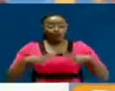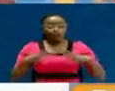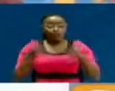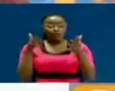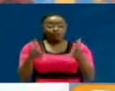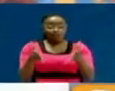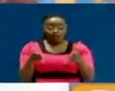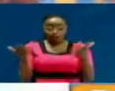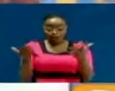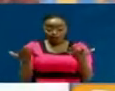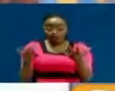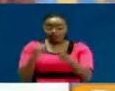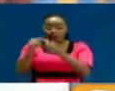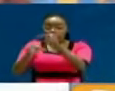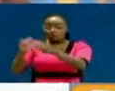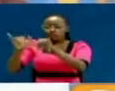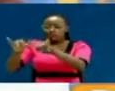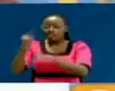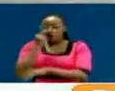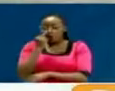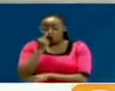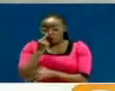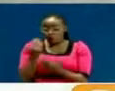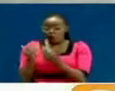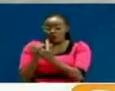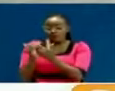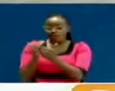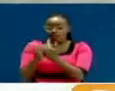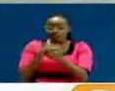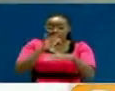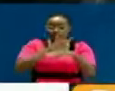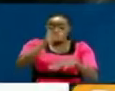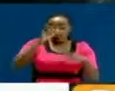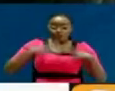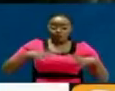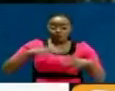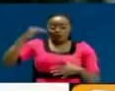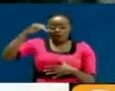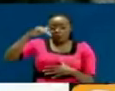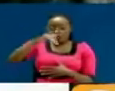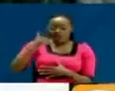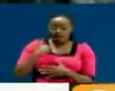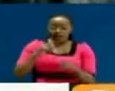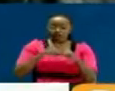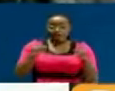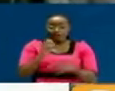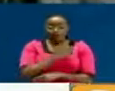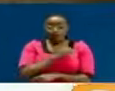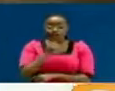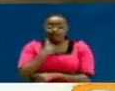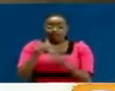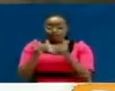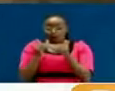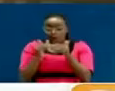are currently on home-based care. And although the infection cases have been dropping in the recent days, there are fears that the